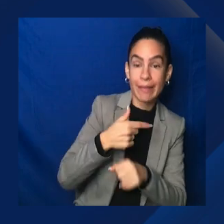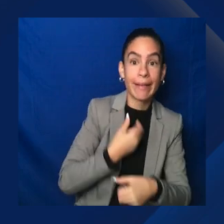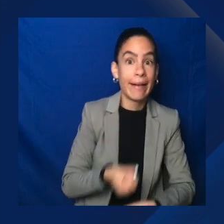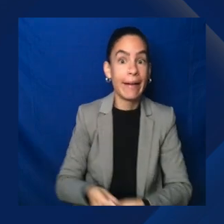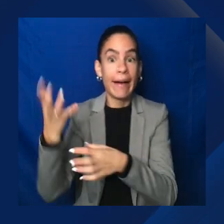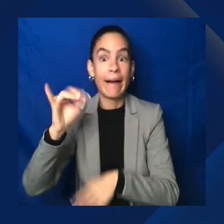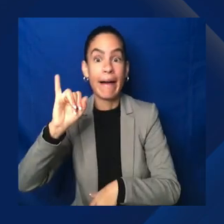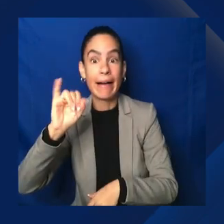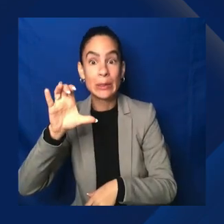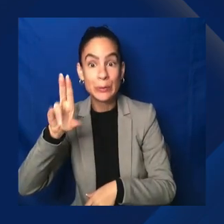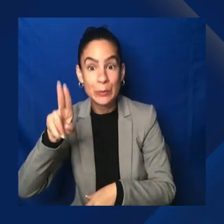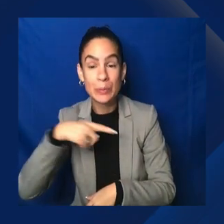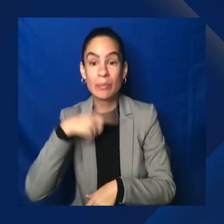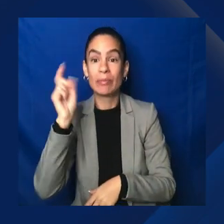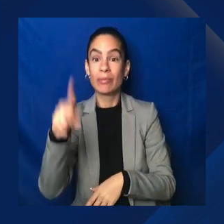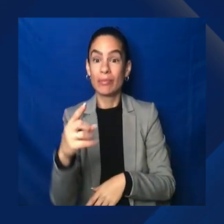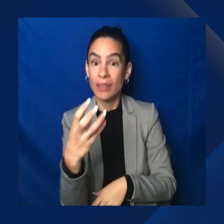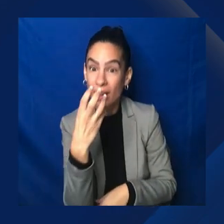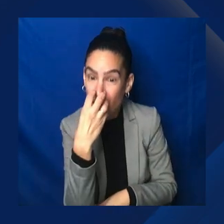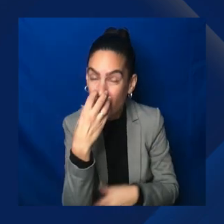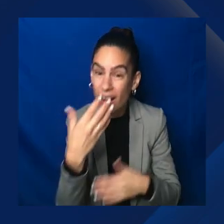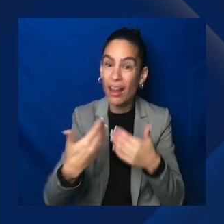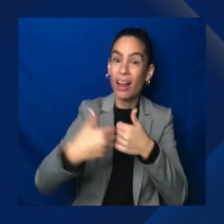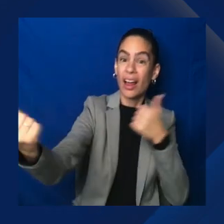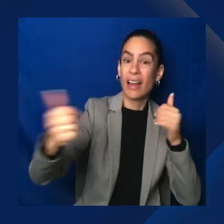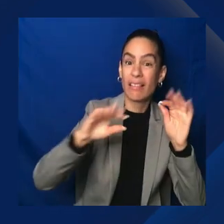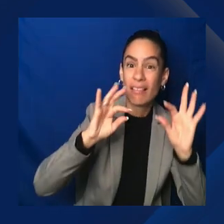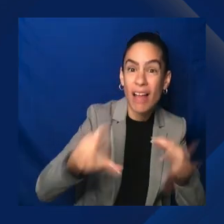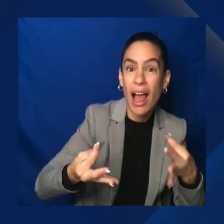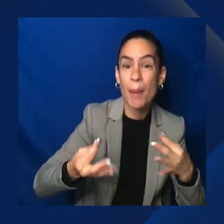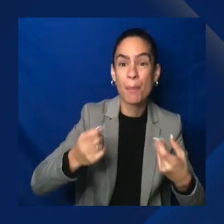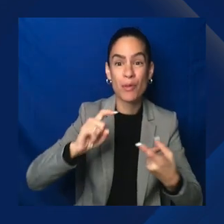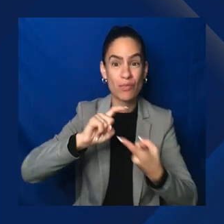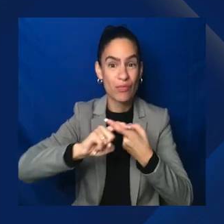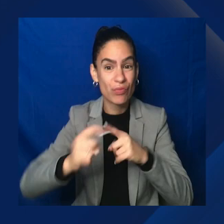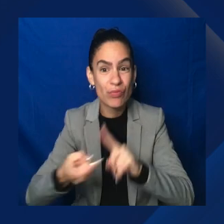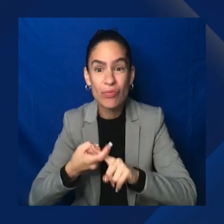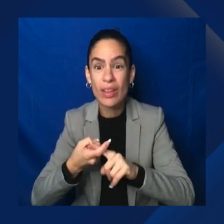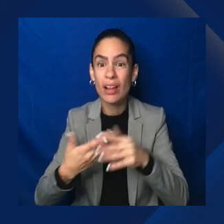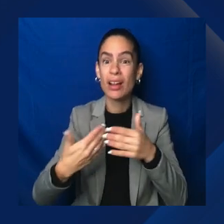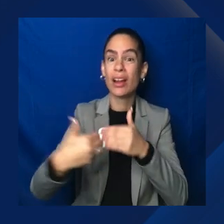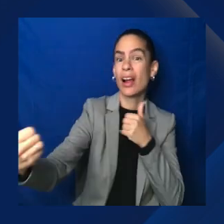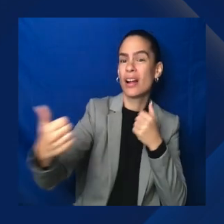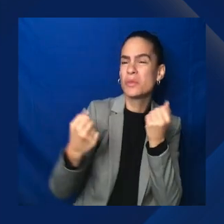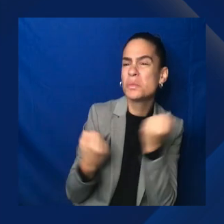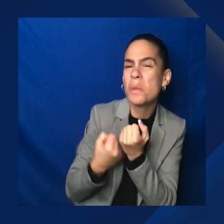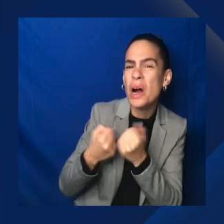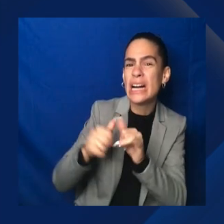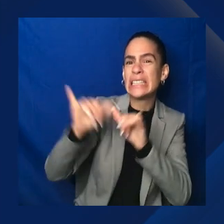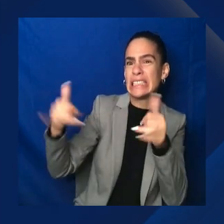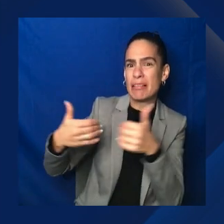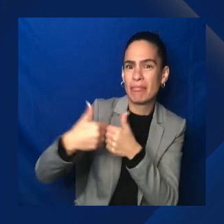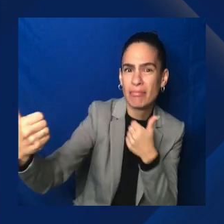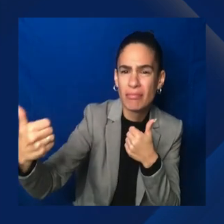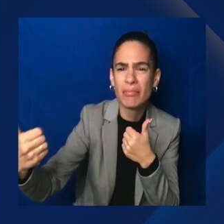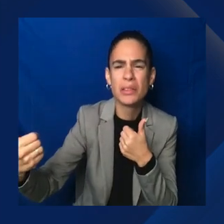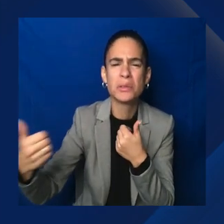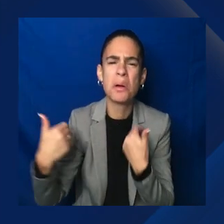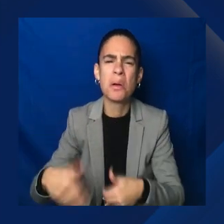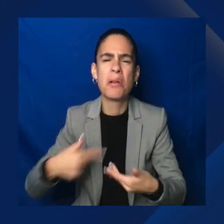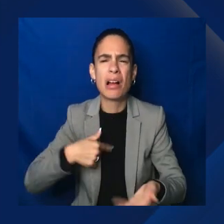my family and friends and totally separated from my entire support system was devastating, you know?